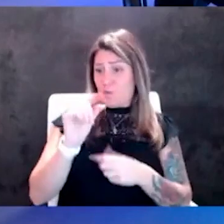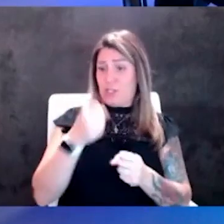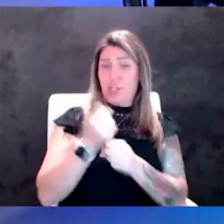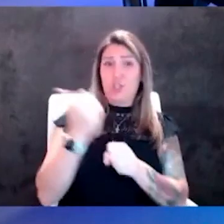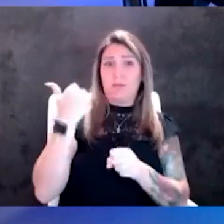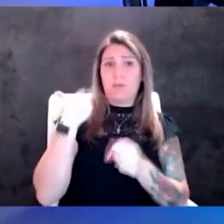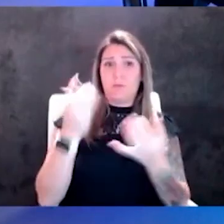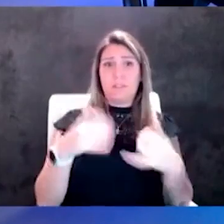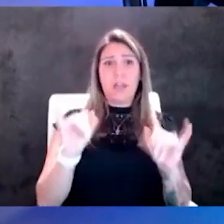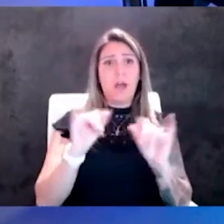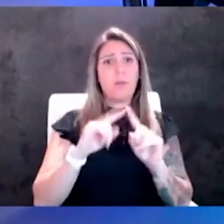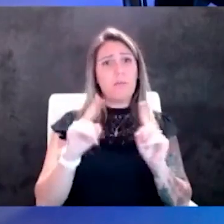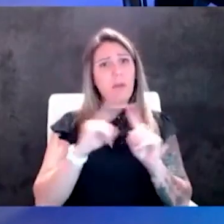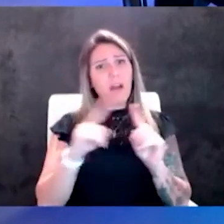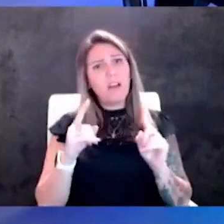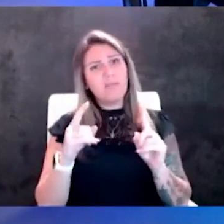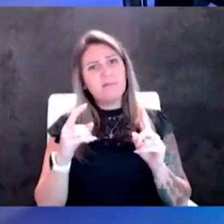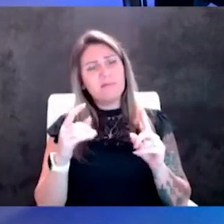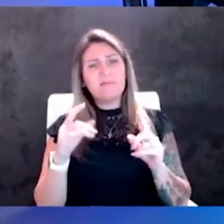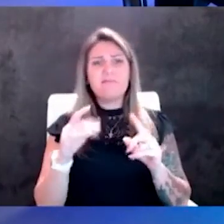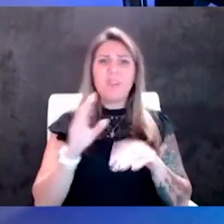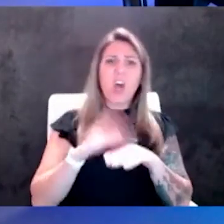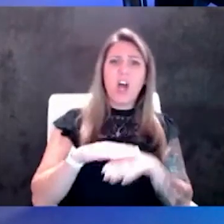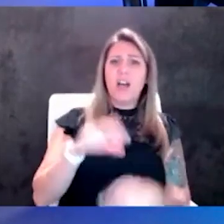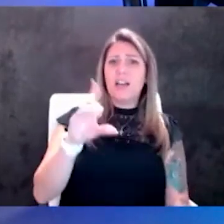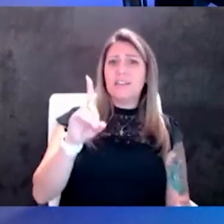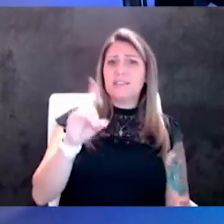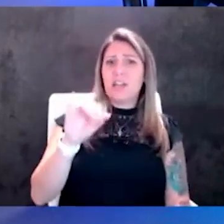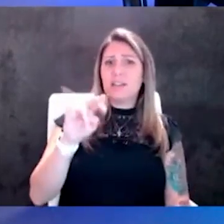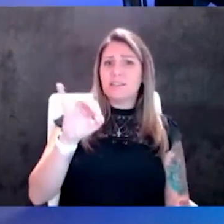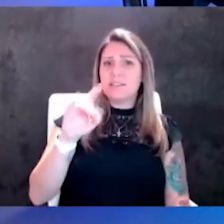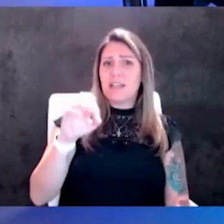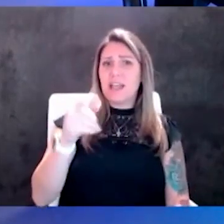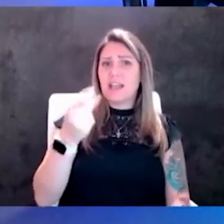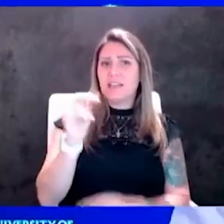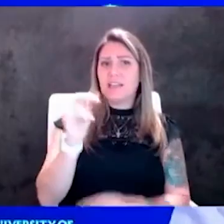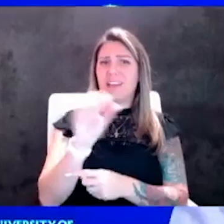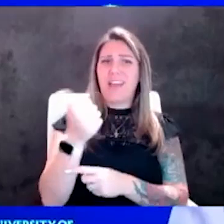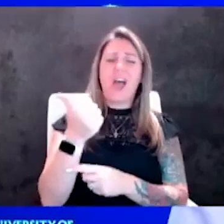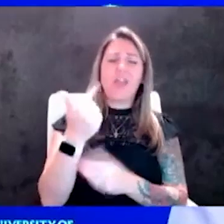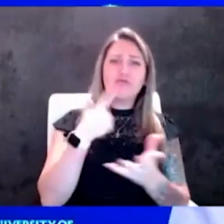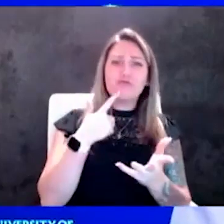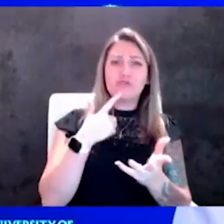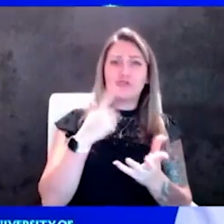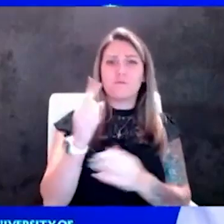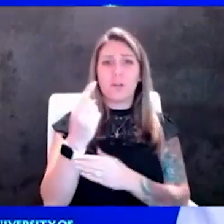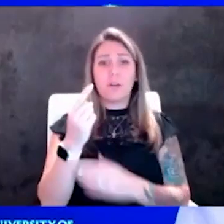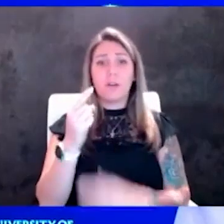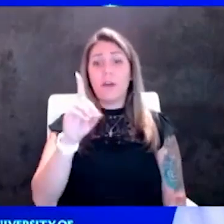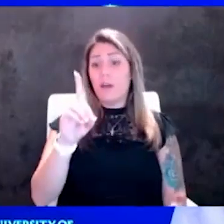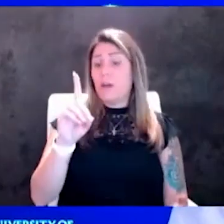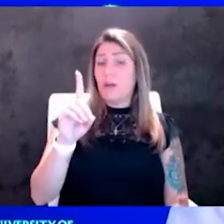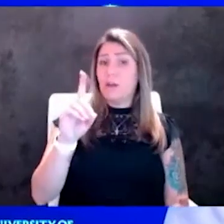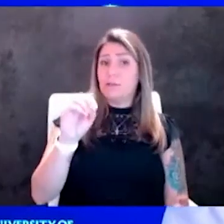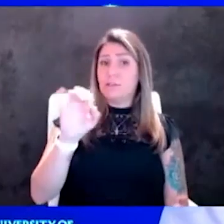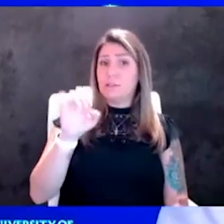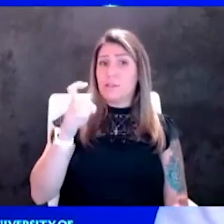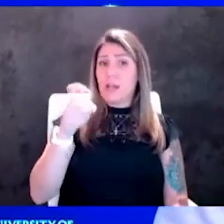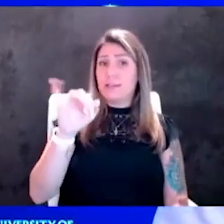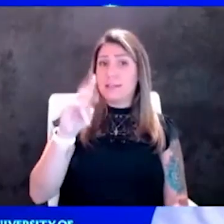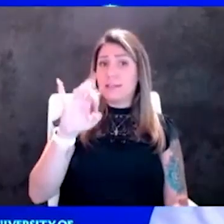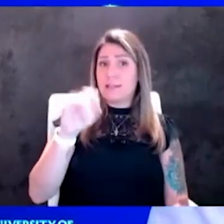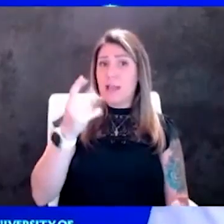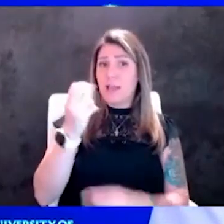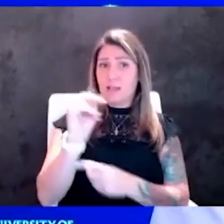go on prolonged doxycycline, but you've had to fail other therapies Yeah. first. And I would say if we're talking about doxycycline, there are drugs that I do give and we do give